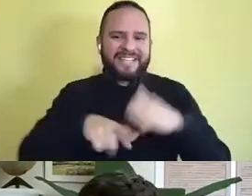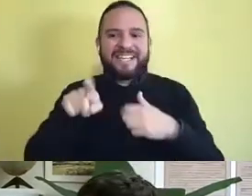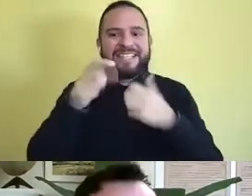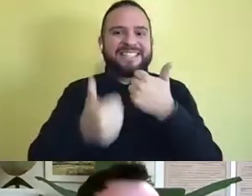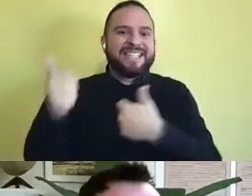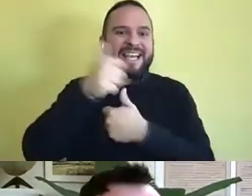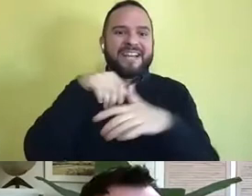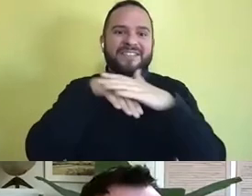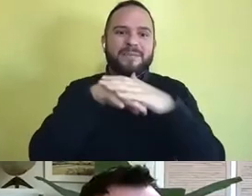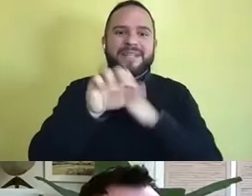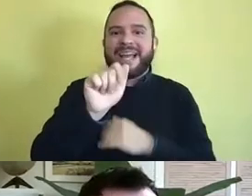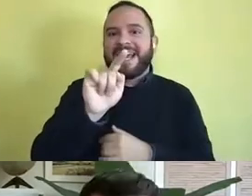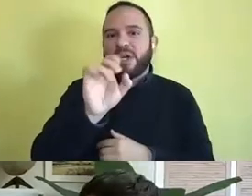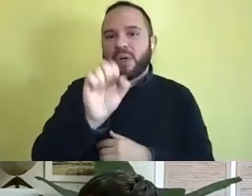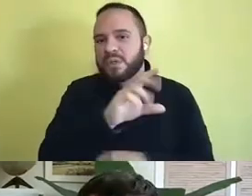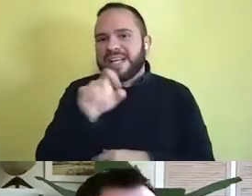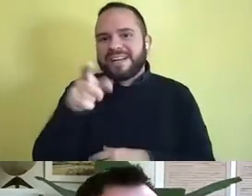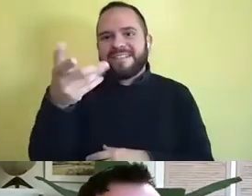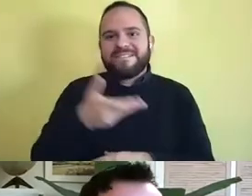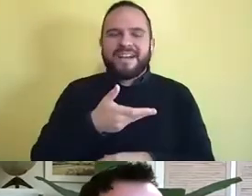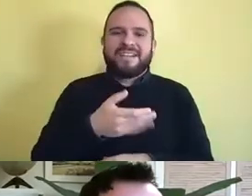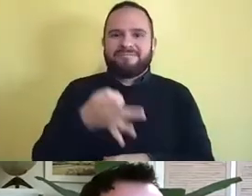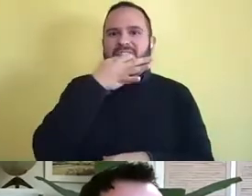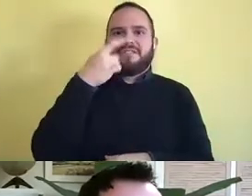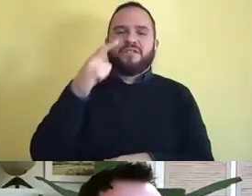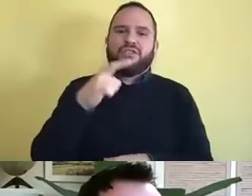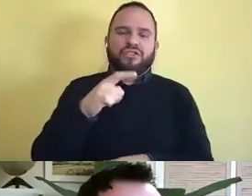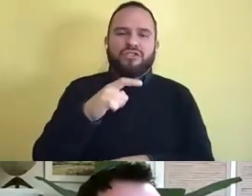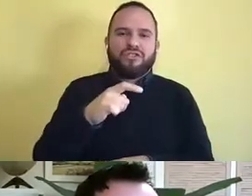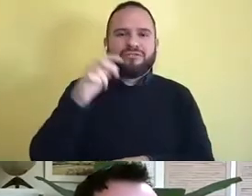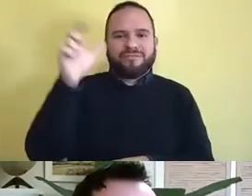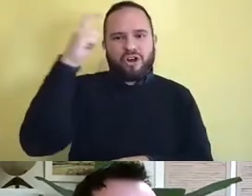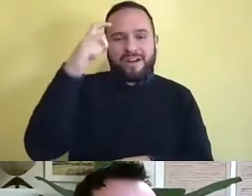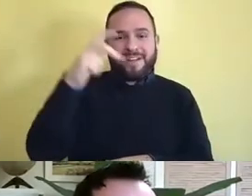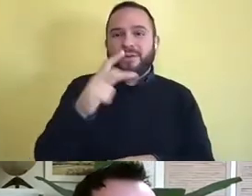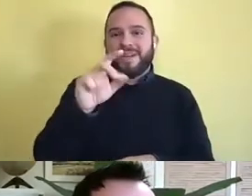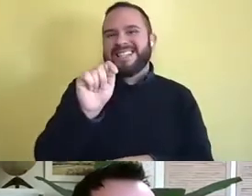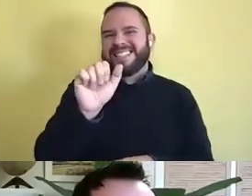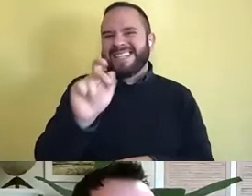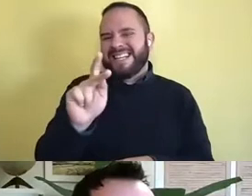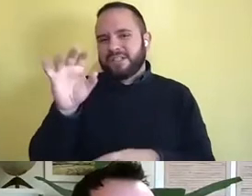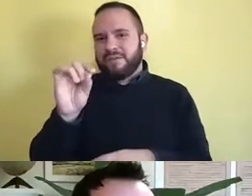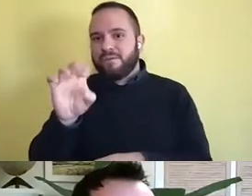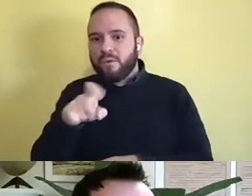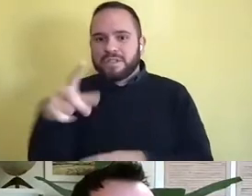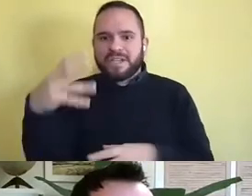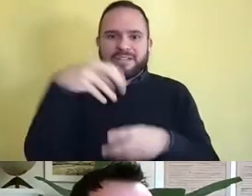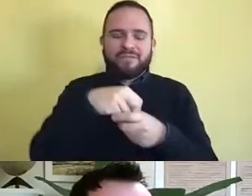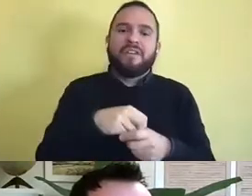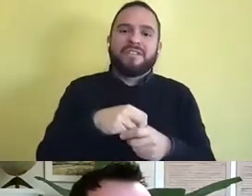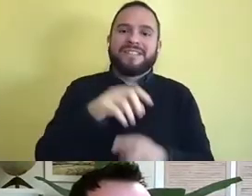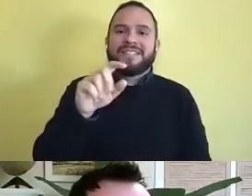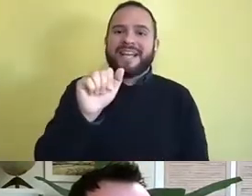AIs, an invited expert for the W3 Cognitive Accessibility Task Force, a member of the AIs scientific